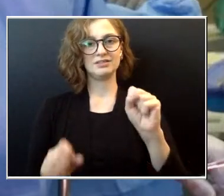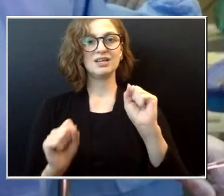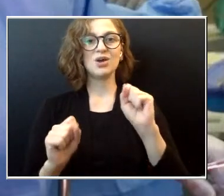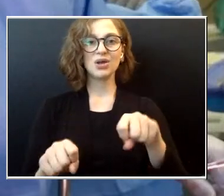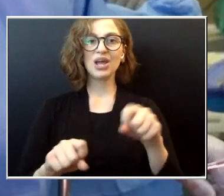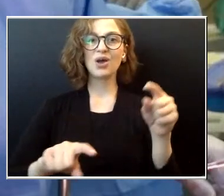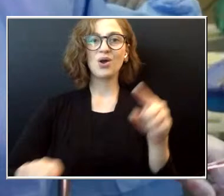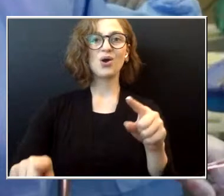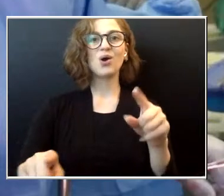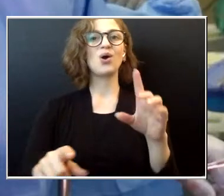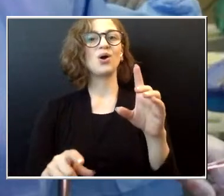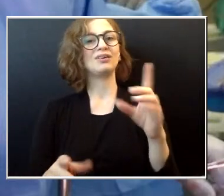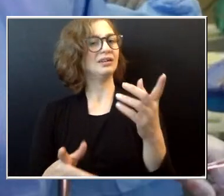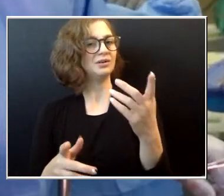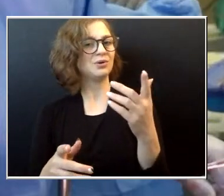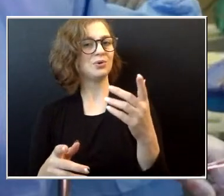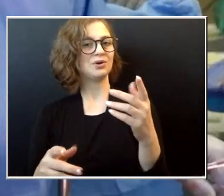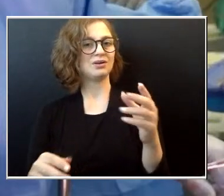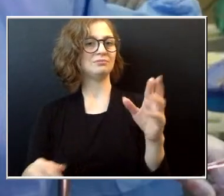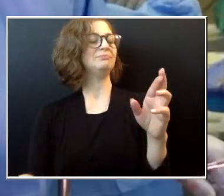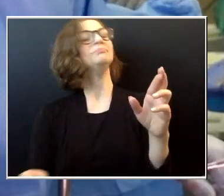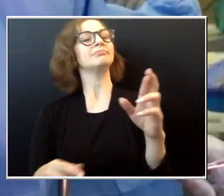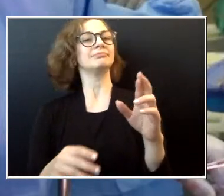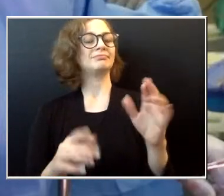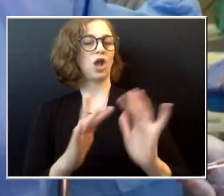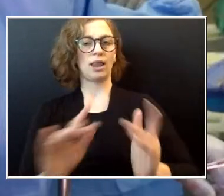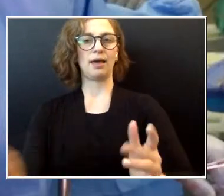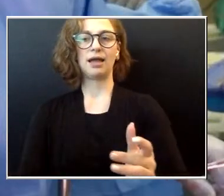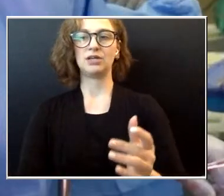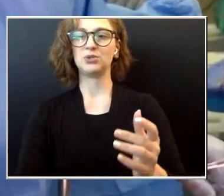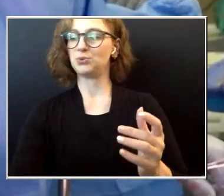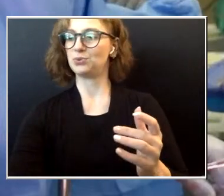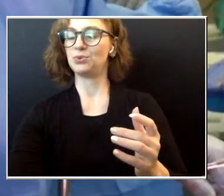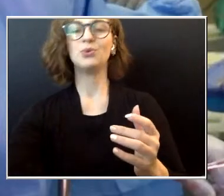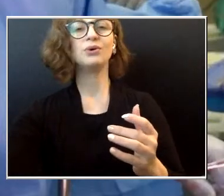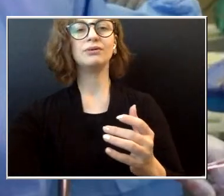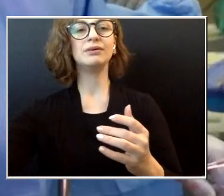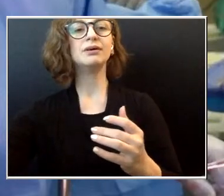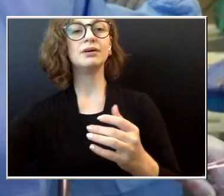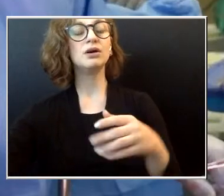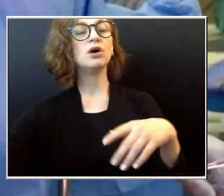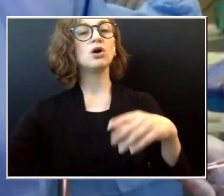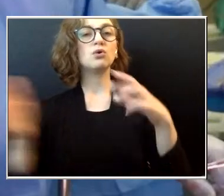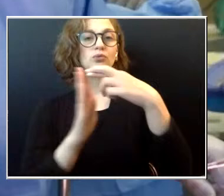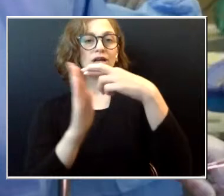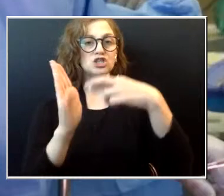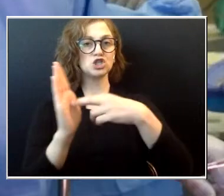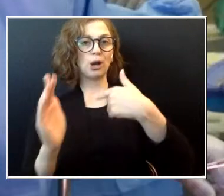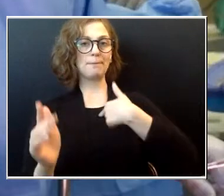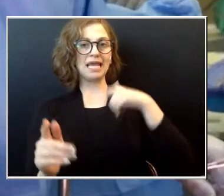be a donor or verify that you're already signed up. Again, that's registerme.org